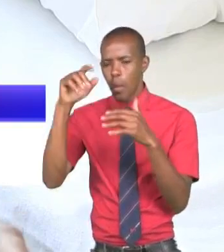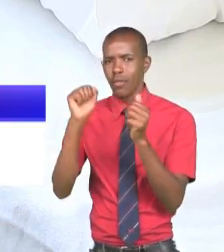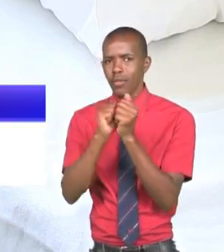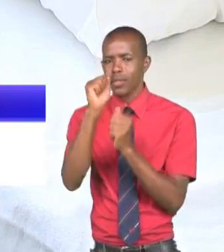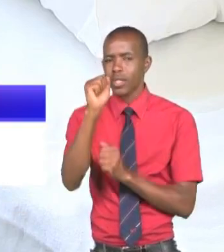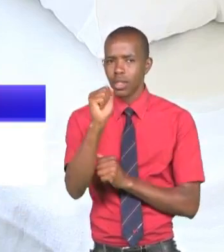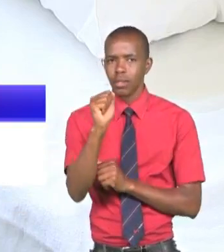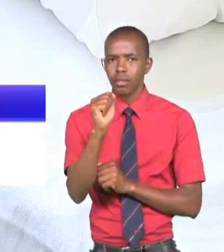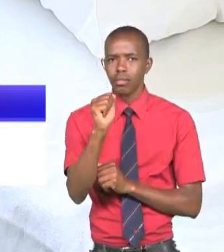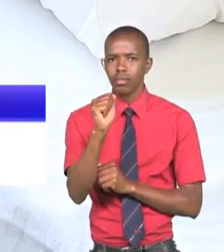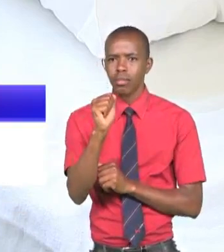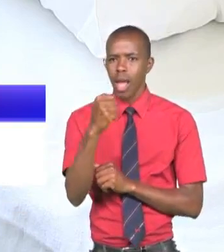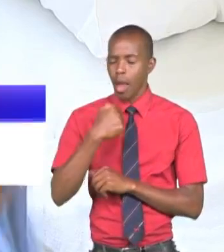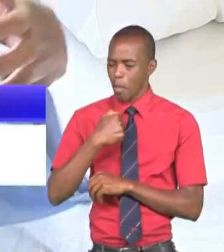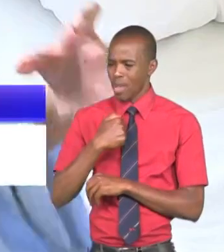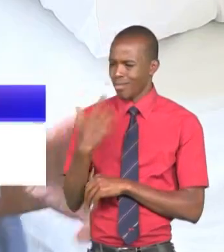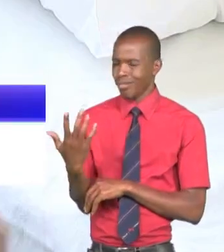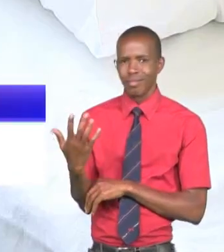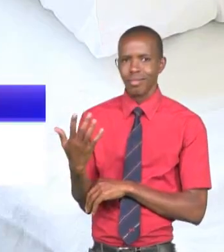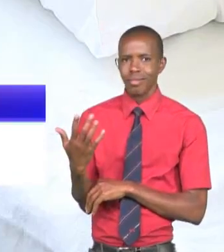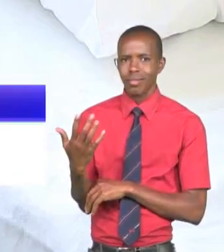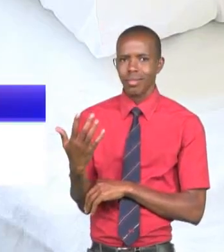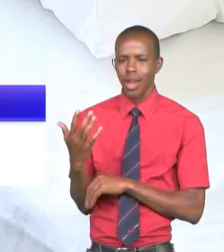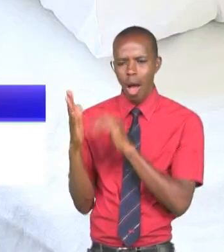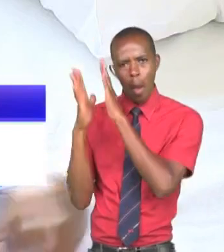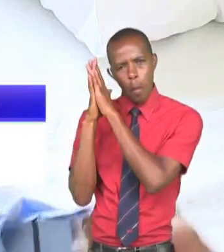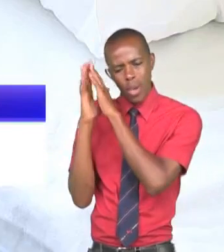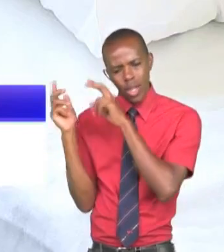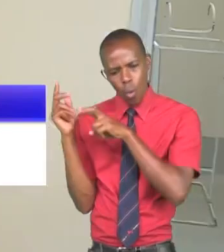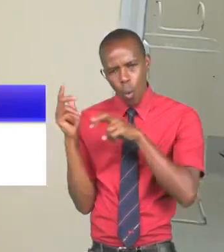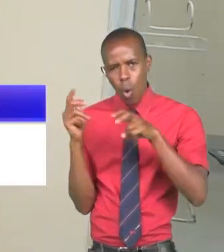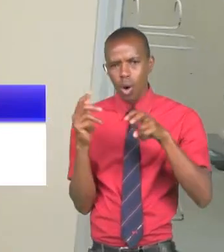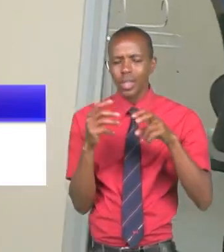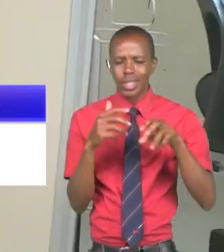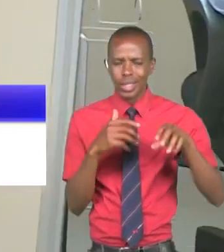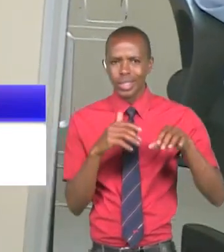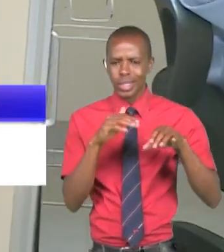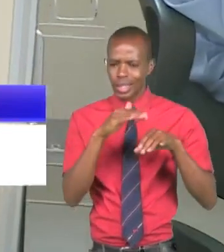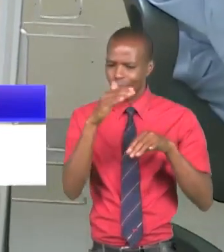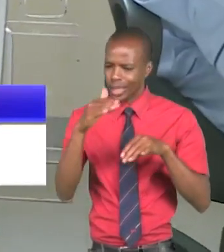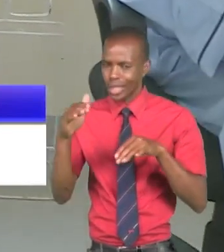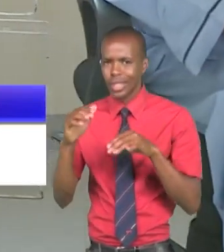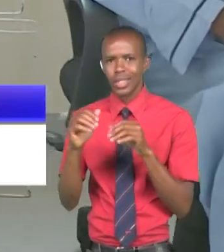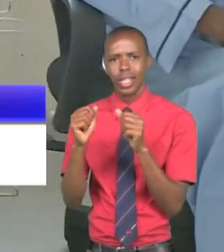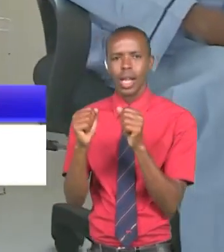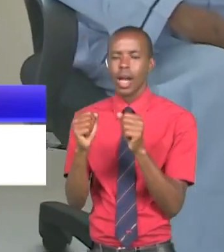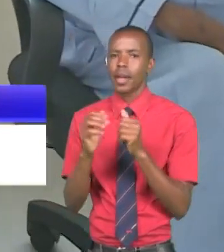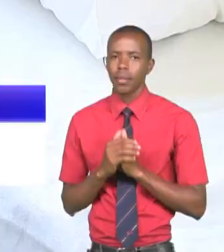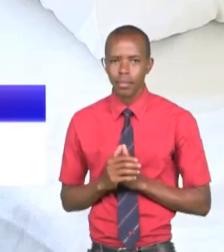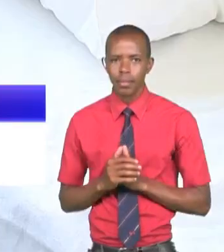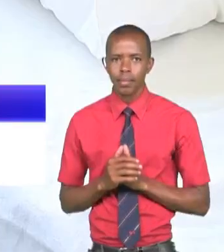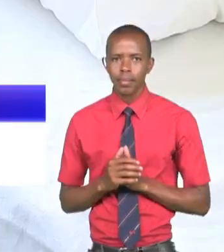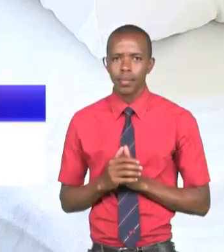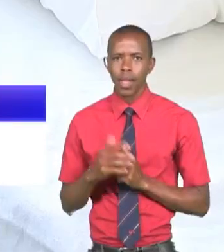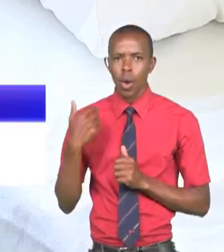very weak. I couldn't walk from, in my bed to the stairs. So from St. Francis, that is when